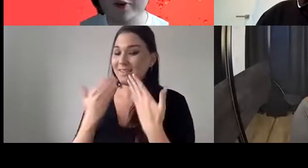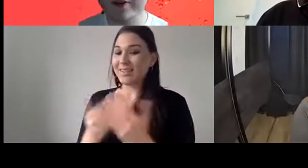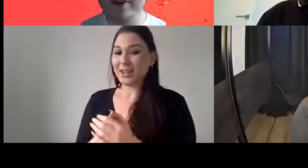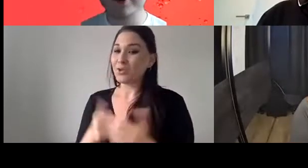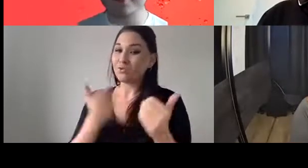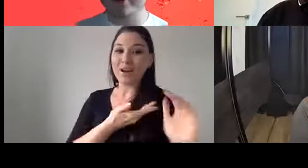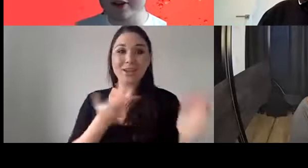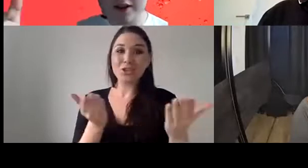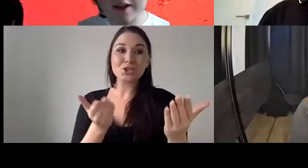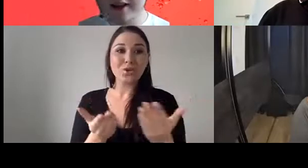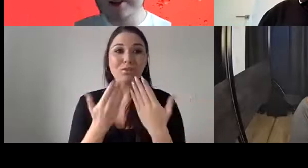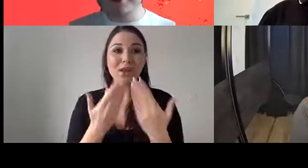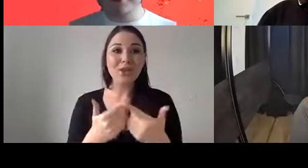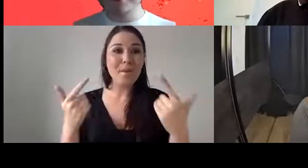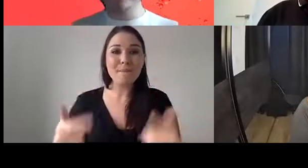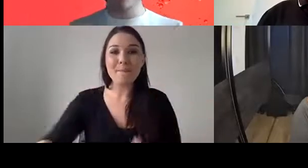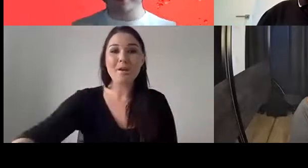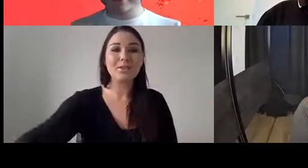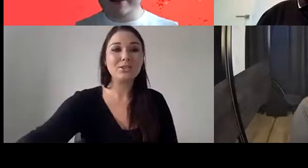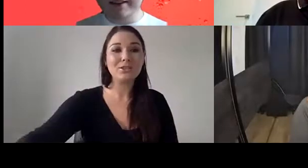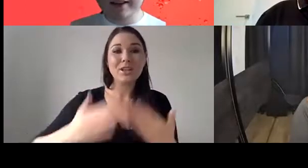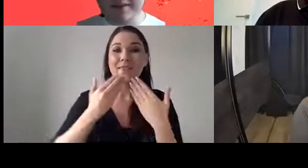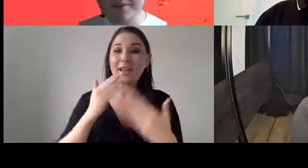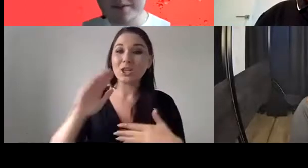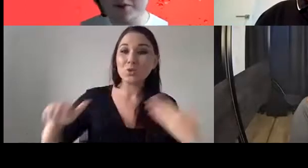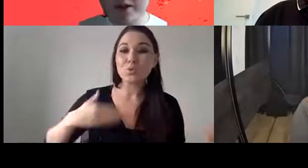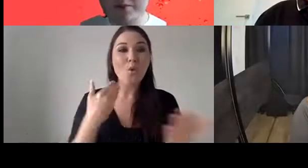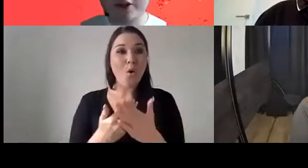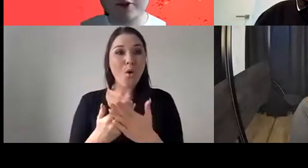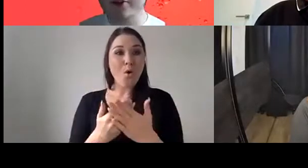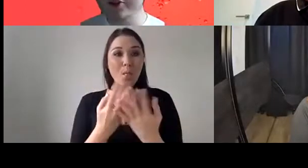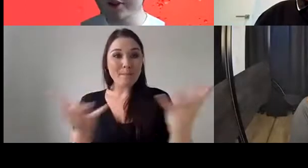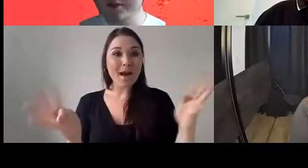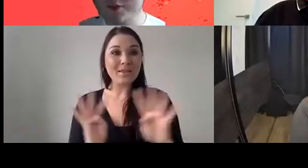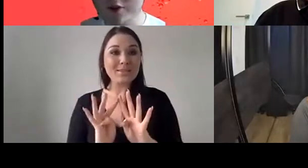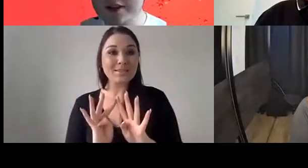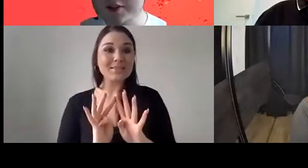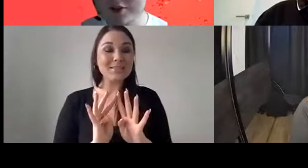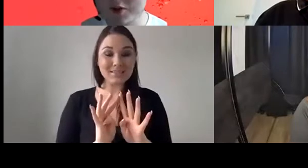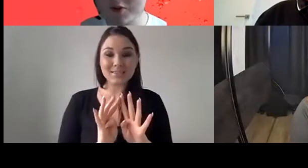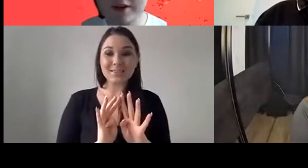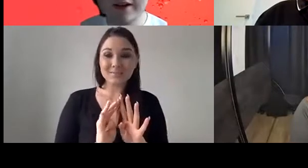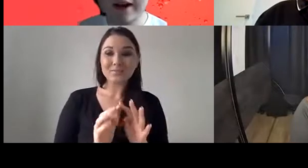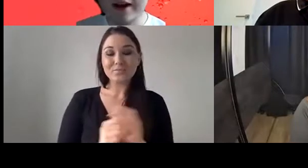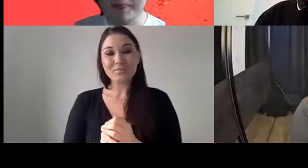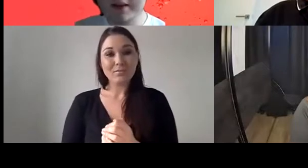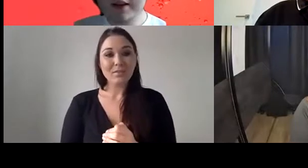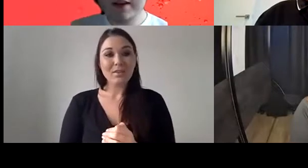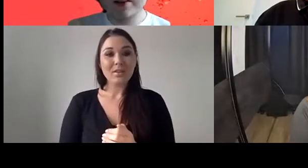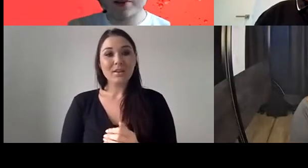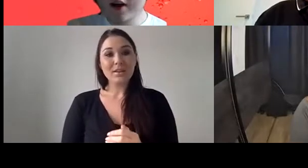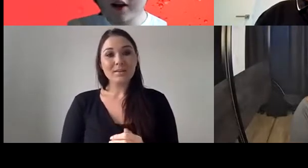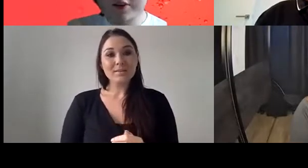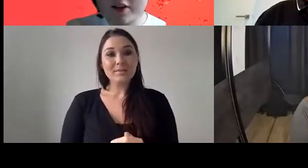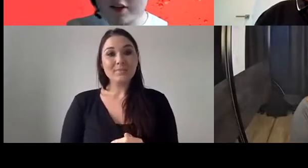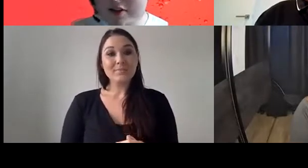intro, Brian. Thank you very much. And thank you to all of our panelists. Some great introductions and some great insight as well.